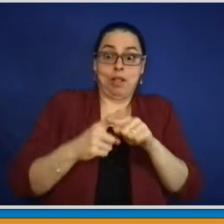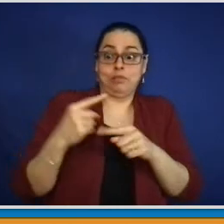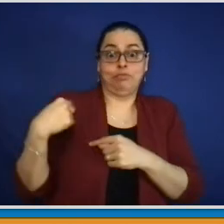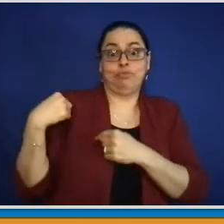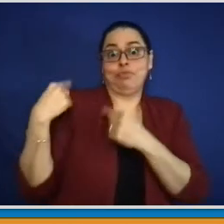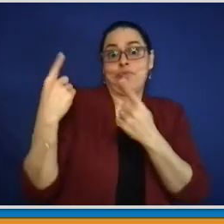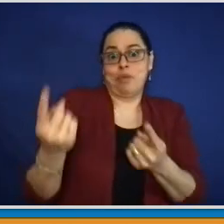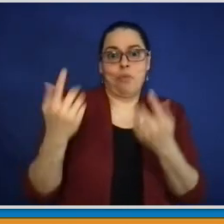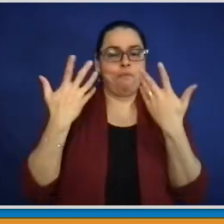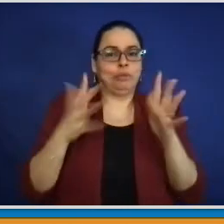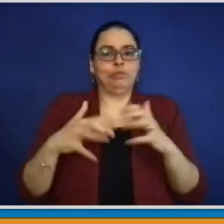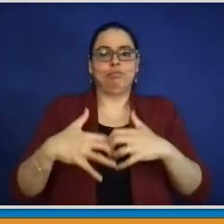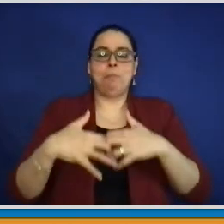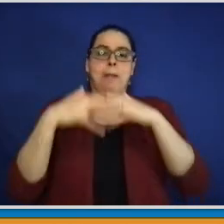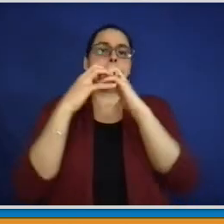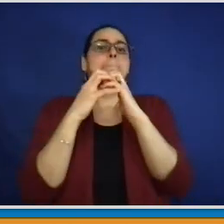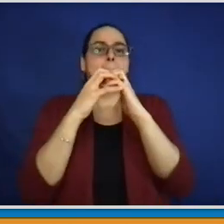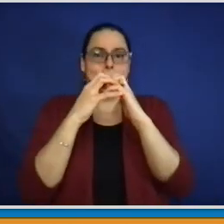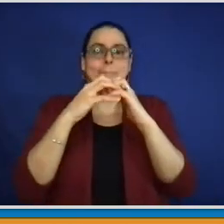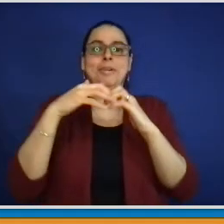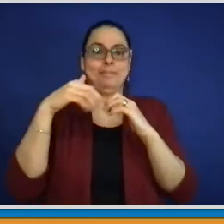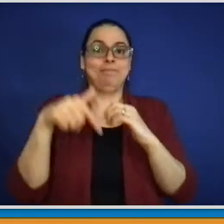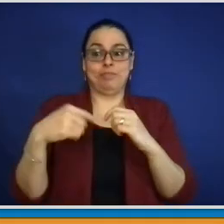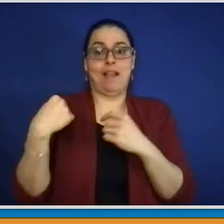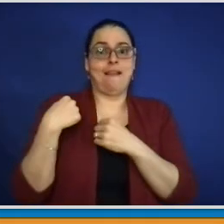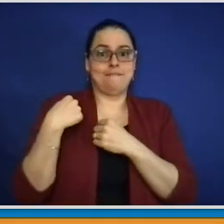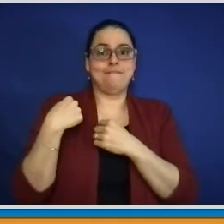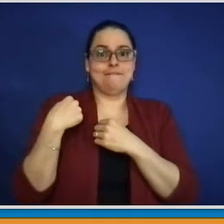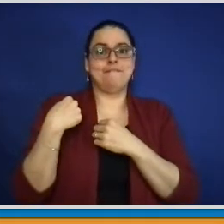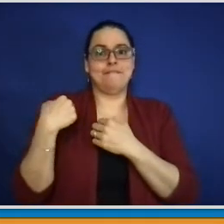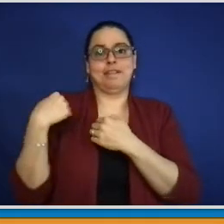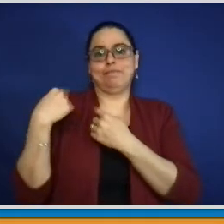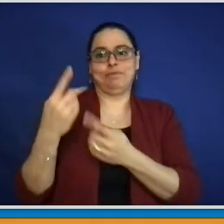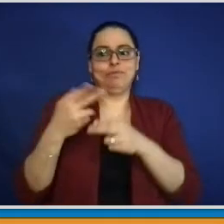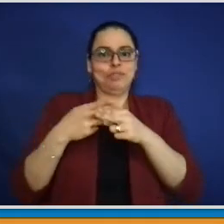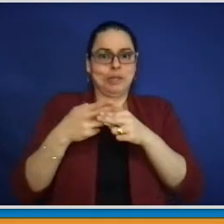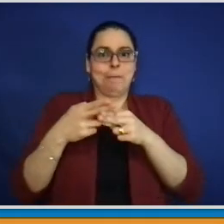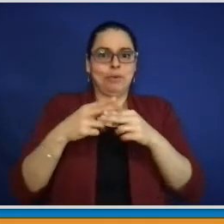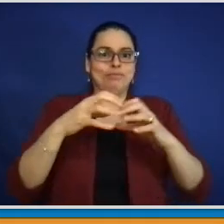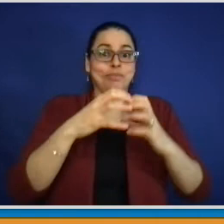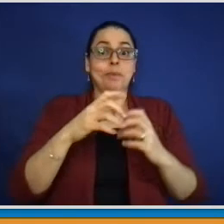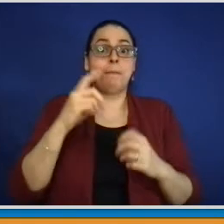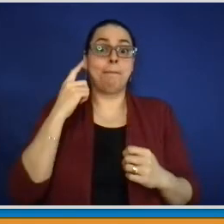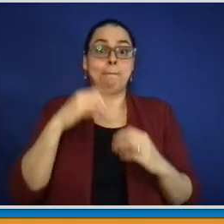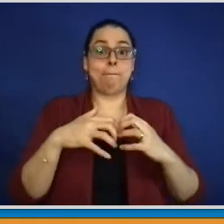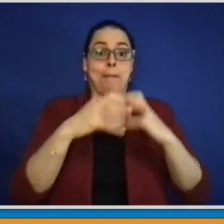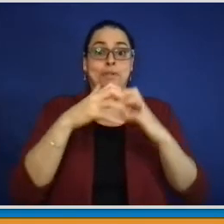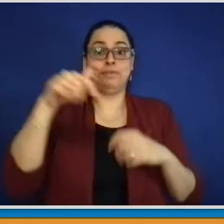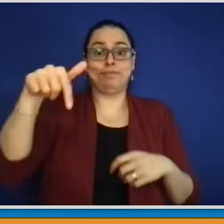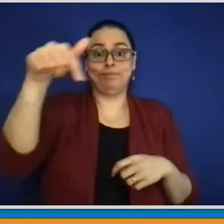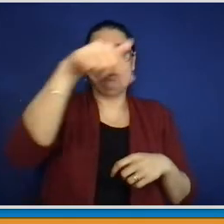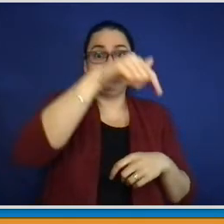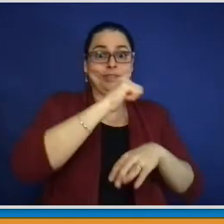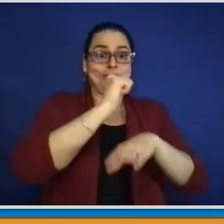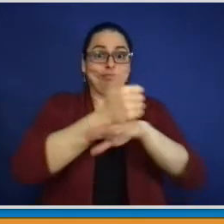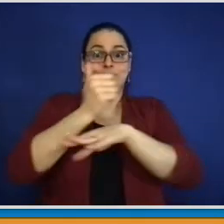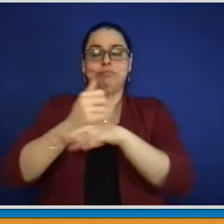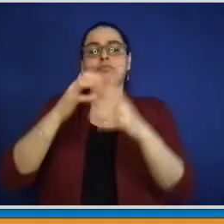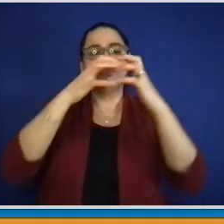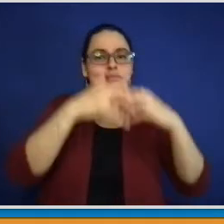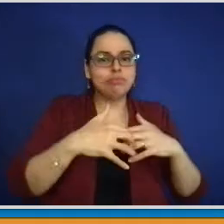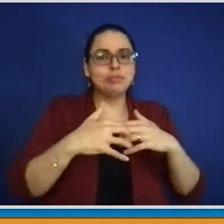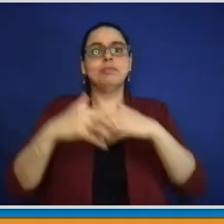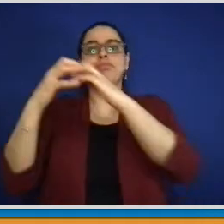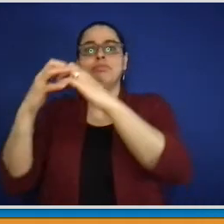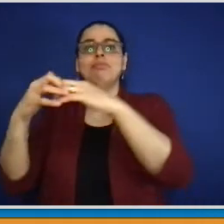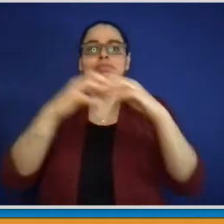now WMC's mobile site. Elmsford, the village of Elmsford, in another town in the great town of Greenburgh,